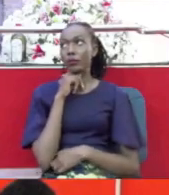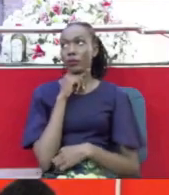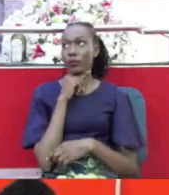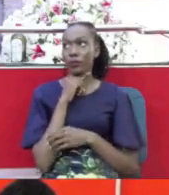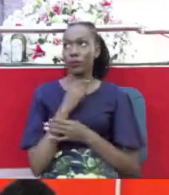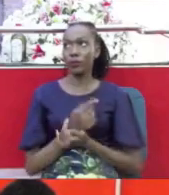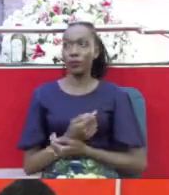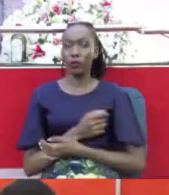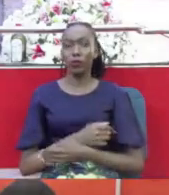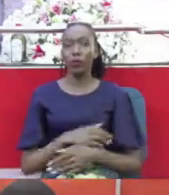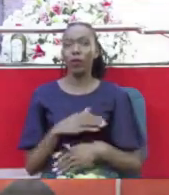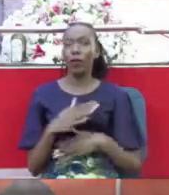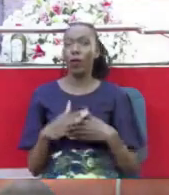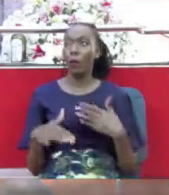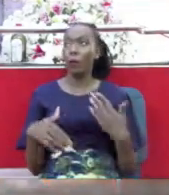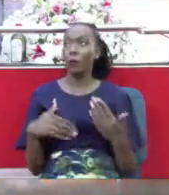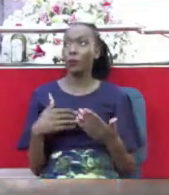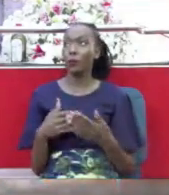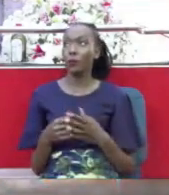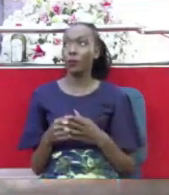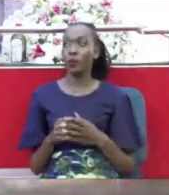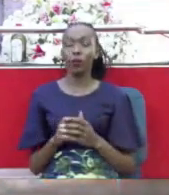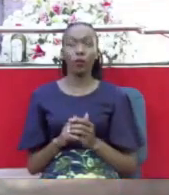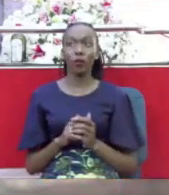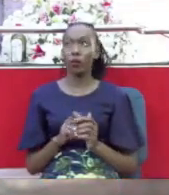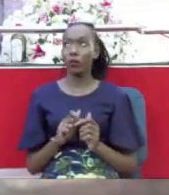complete change of direction